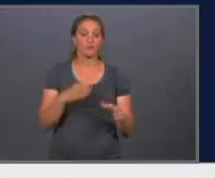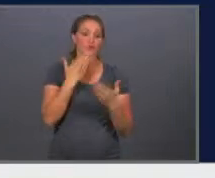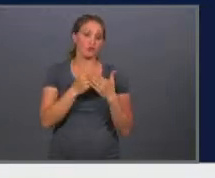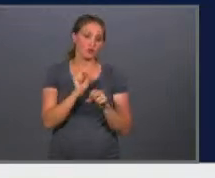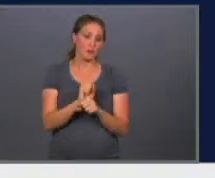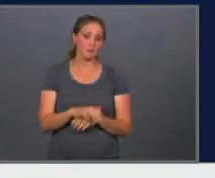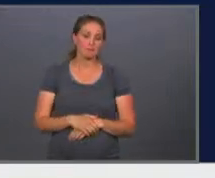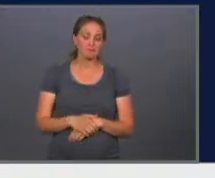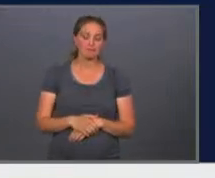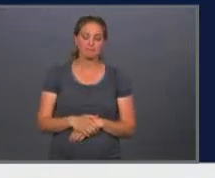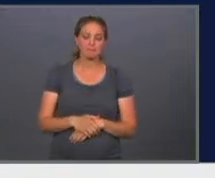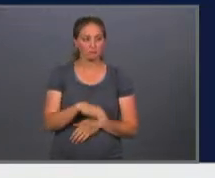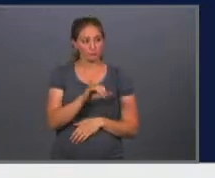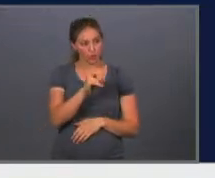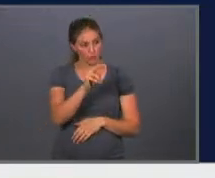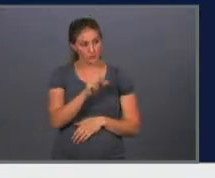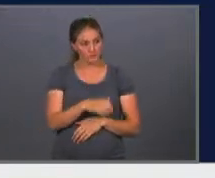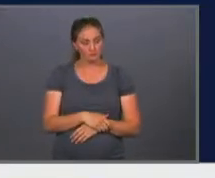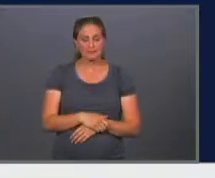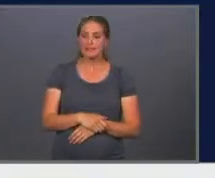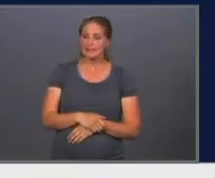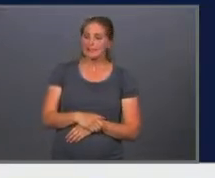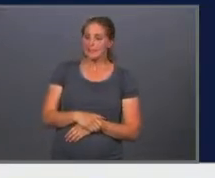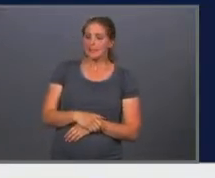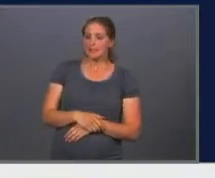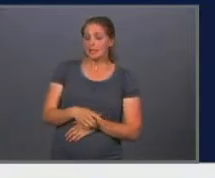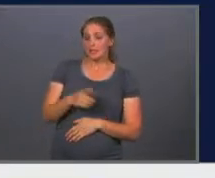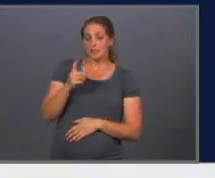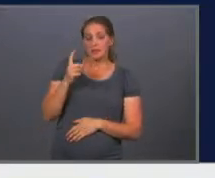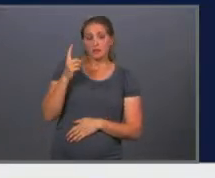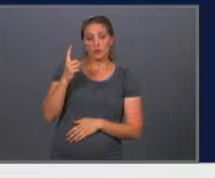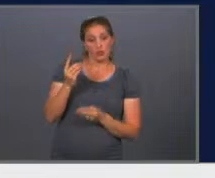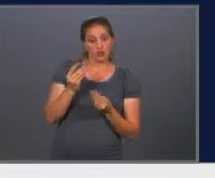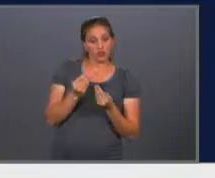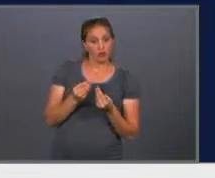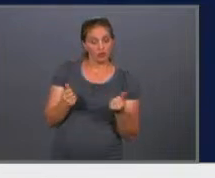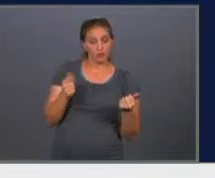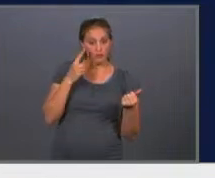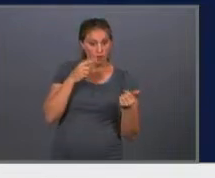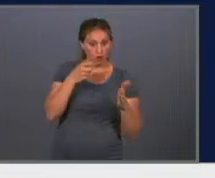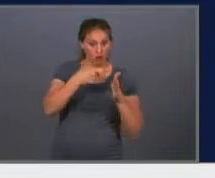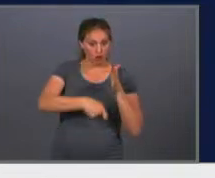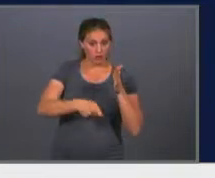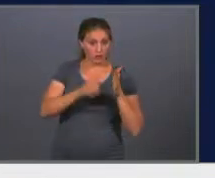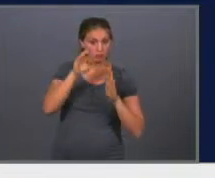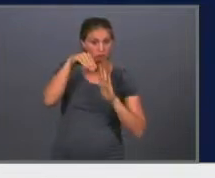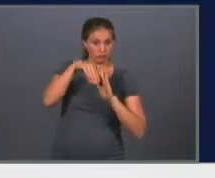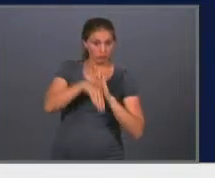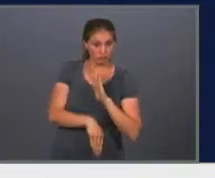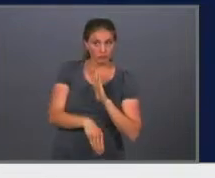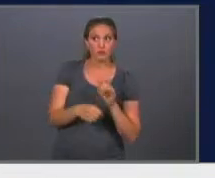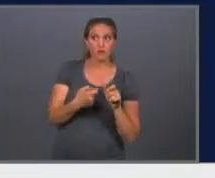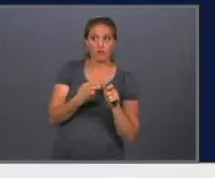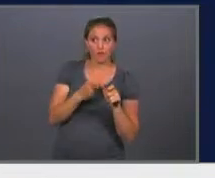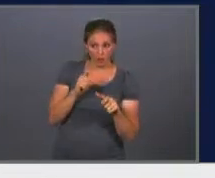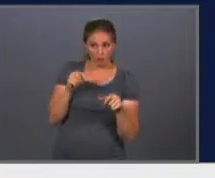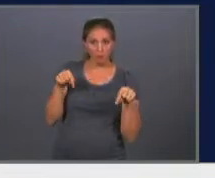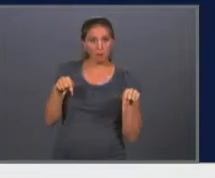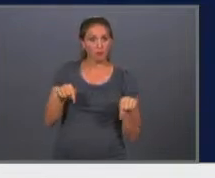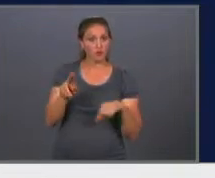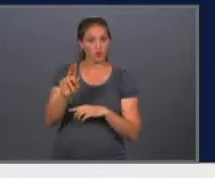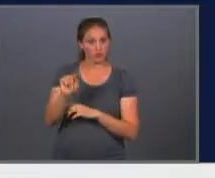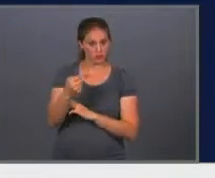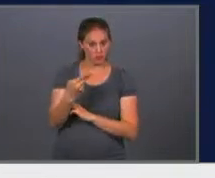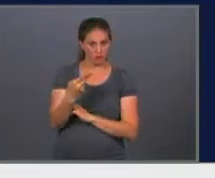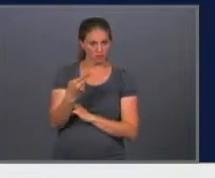Well, I'd like to mention, I think one of the solutions to reducing cost actually came out of Utah a number of years